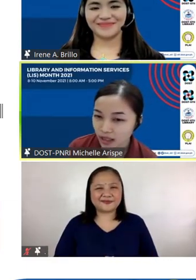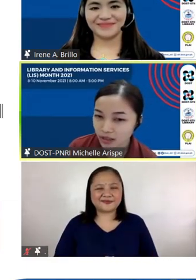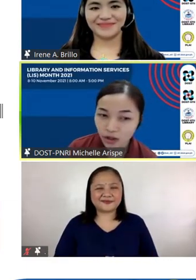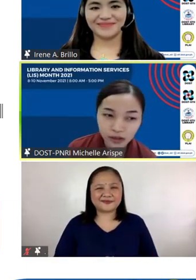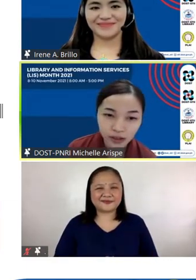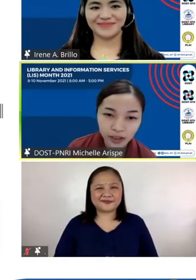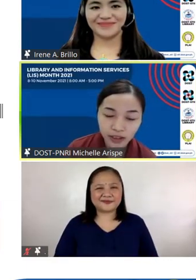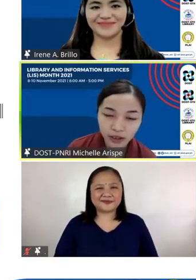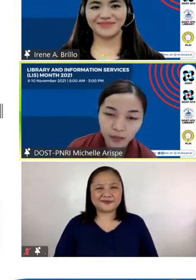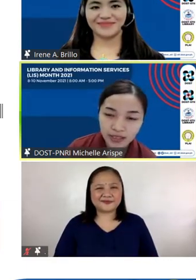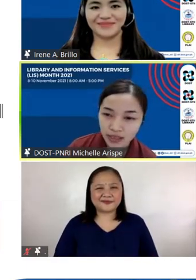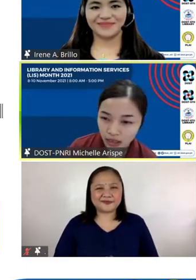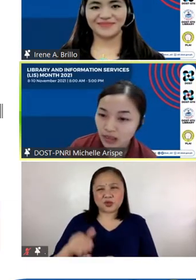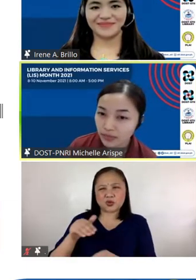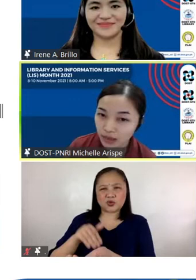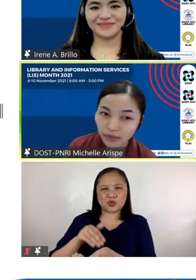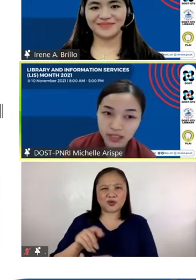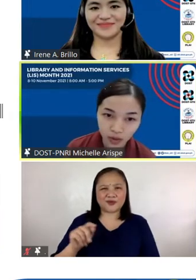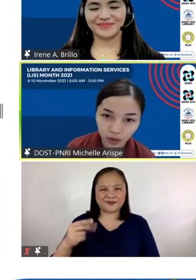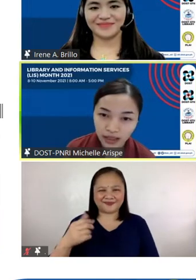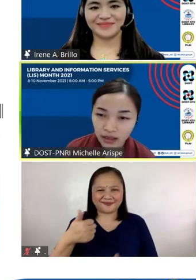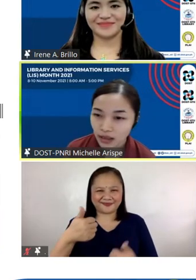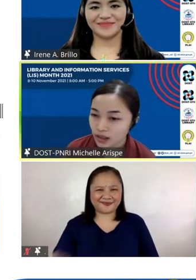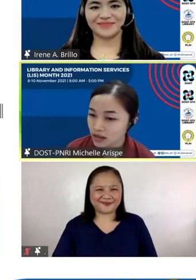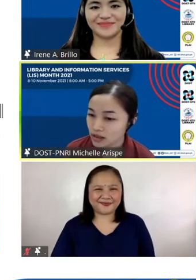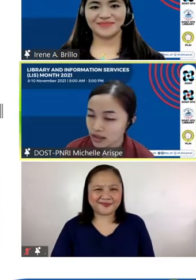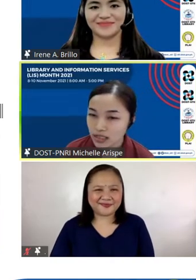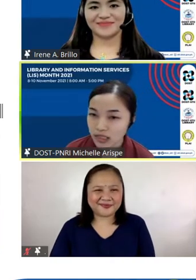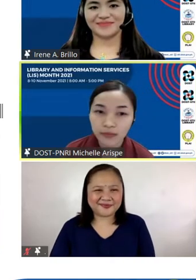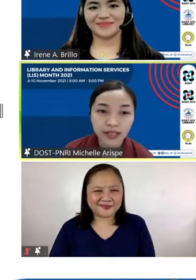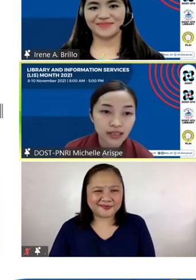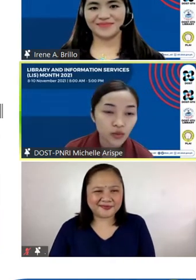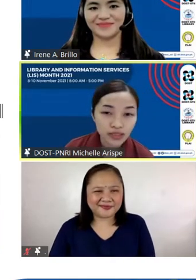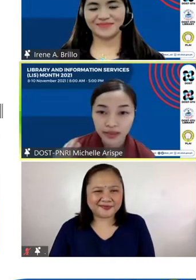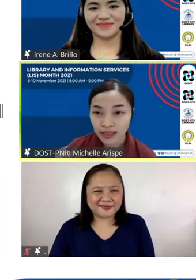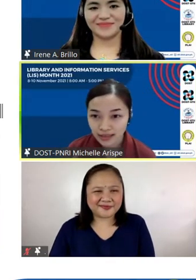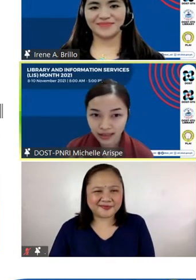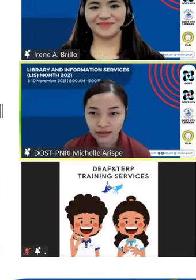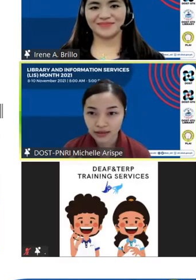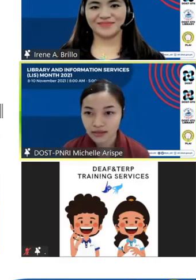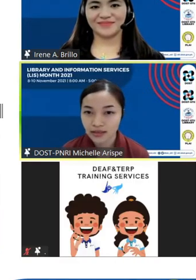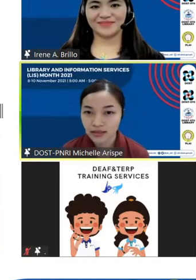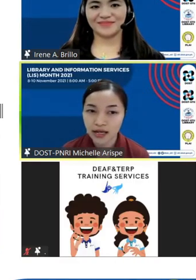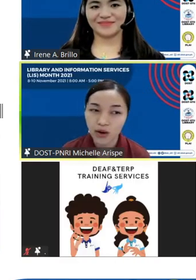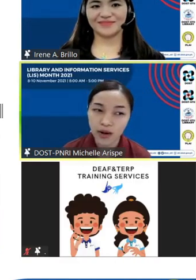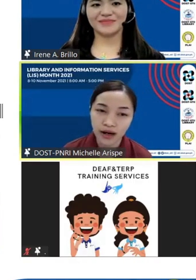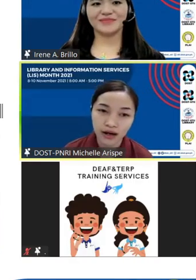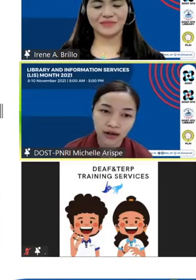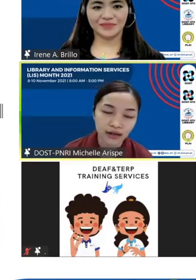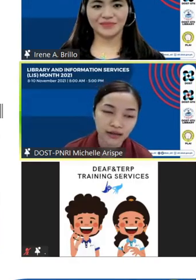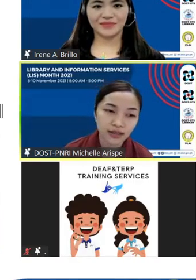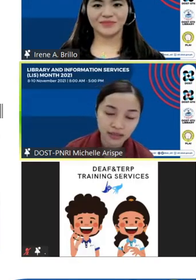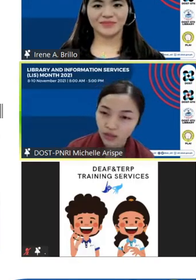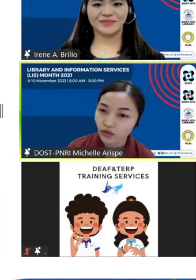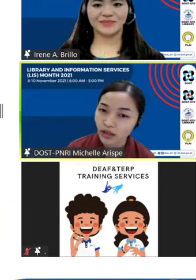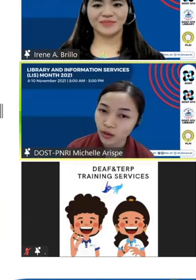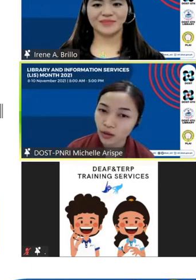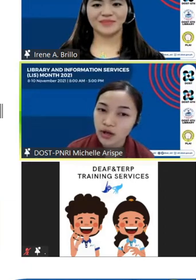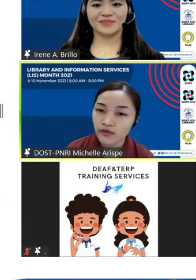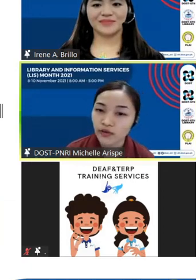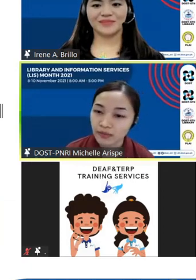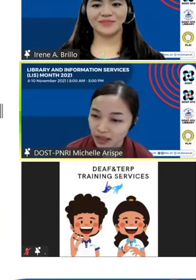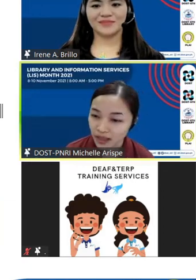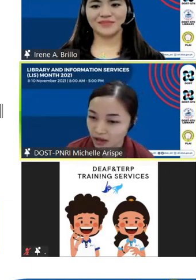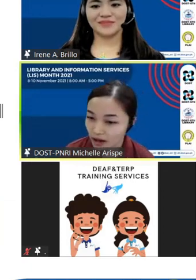We will be having Dr. Thomas Neil B. Pascual. He was a balik scientist. He's now an S&T